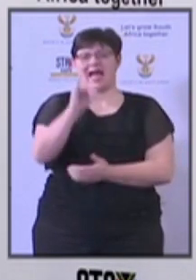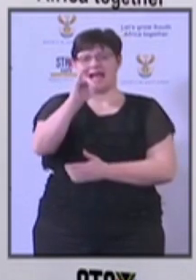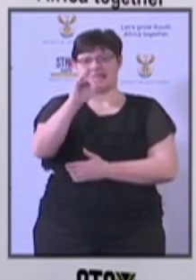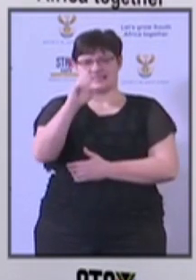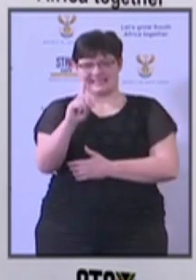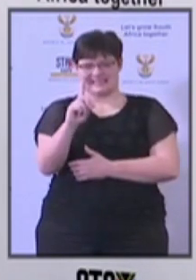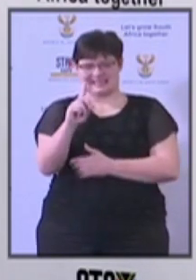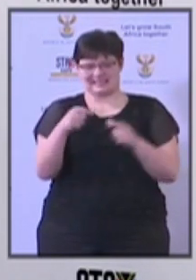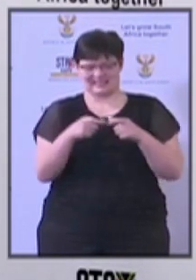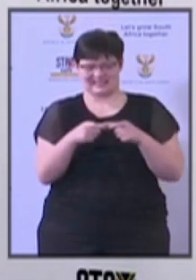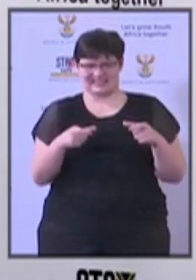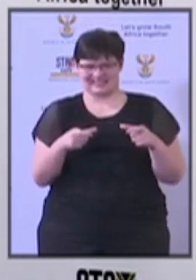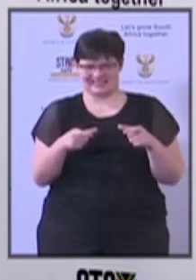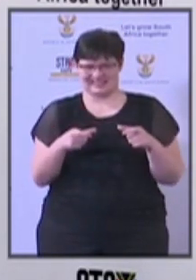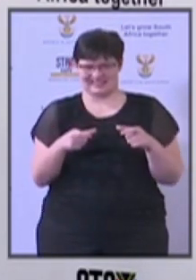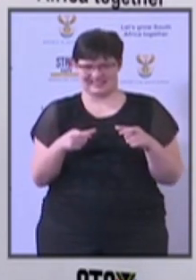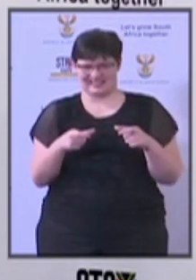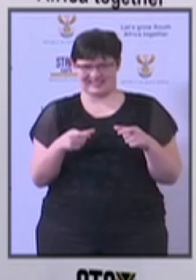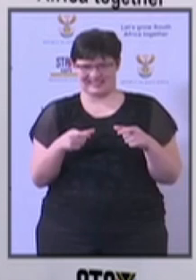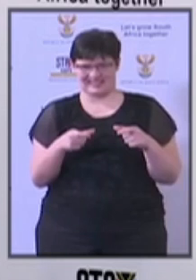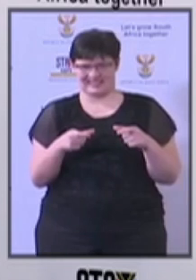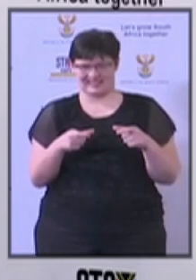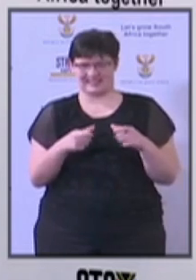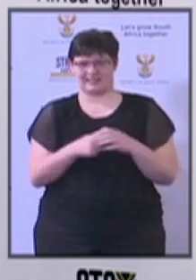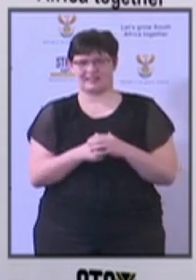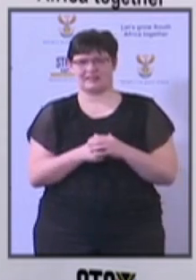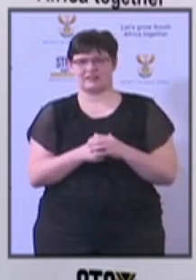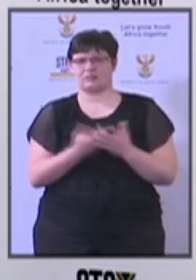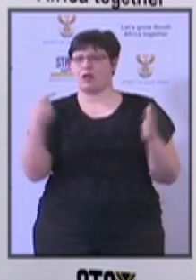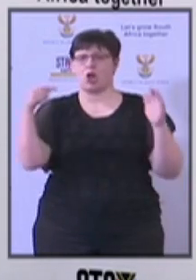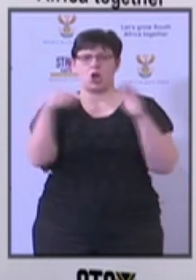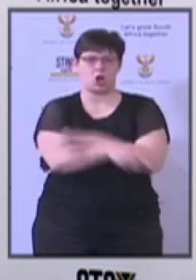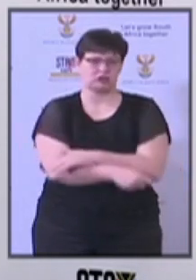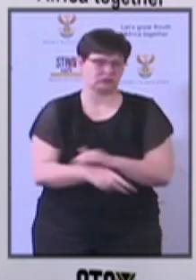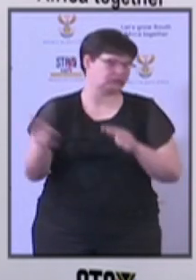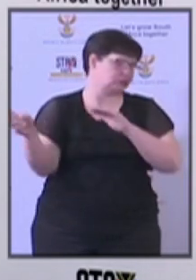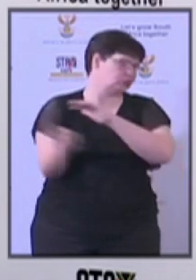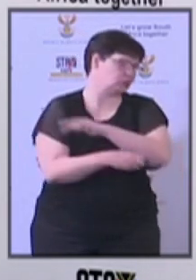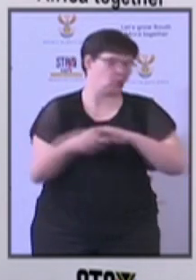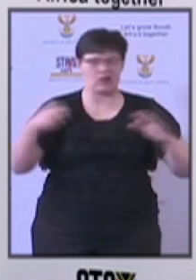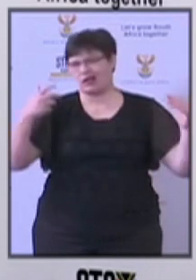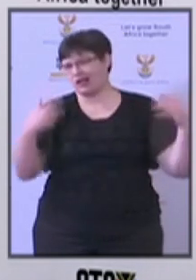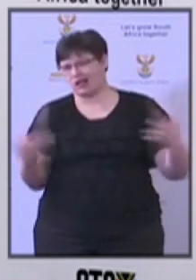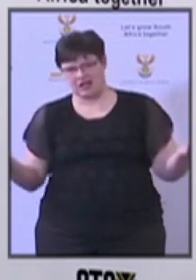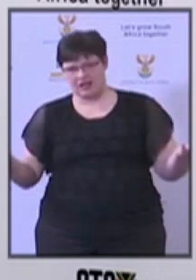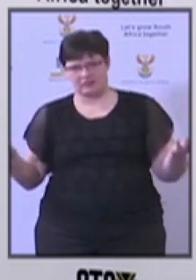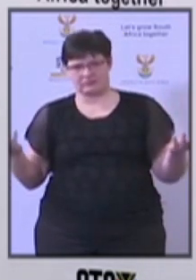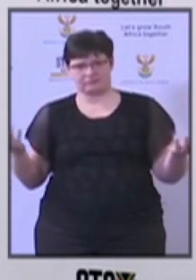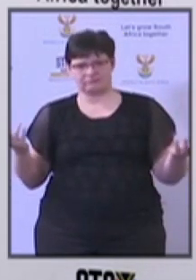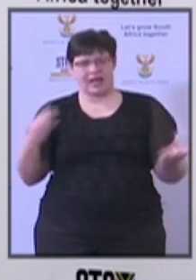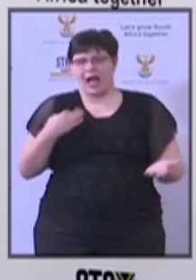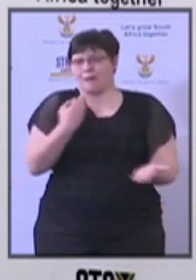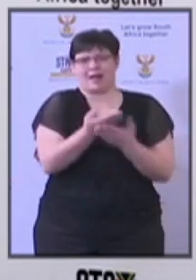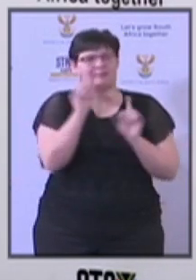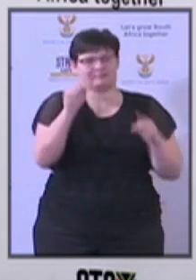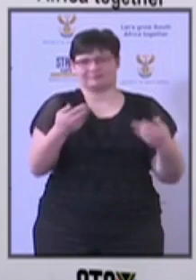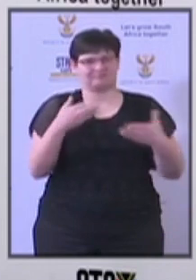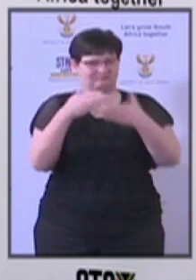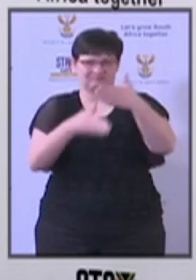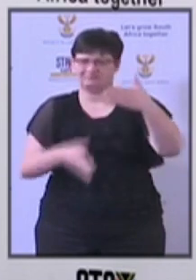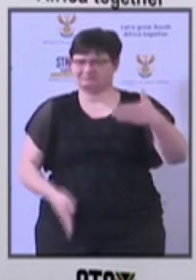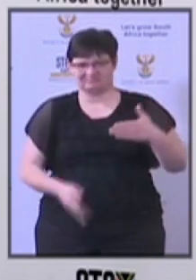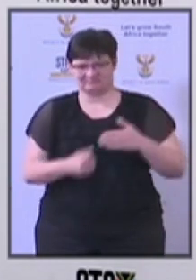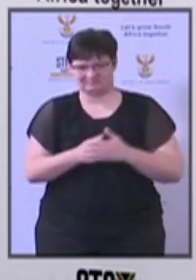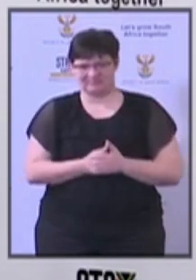IDs which were lost. That means, as you heard the Deputy Minister, we're only issuing